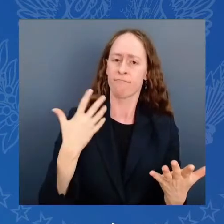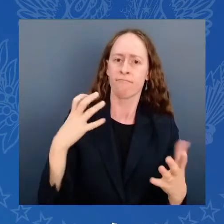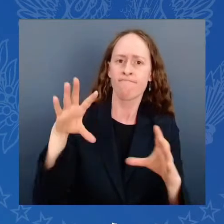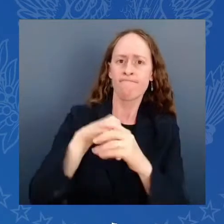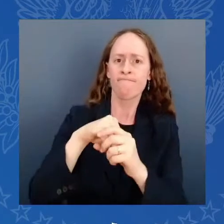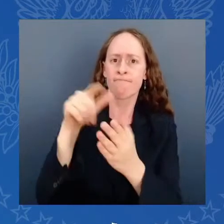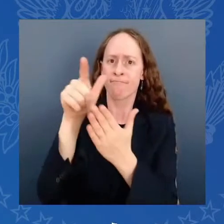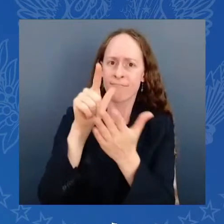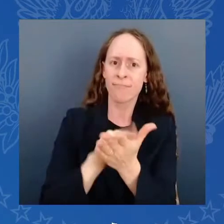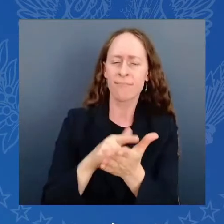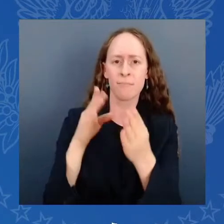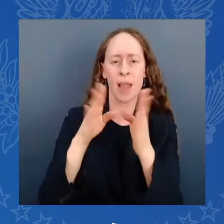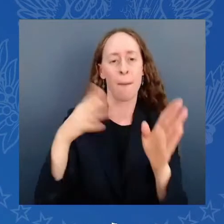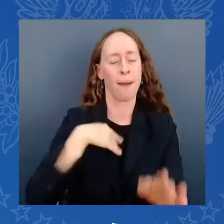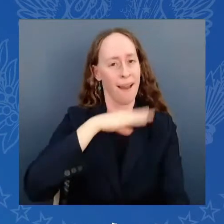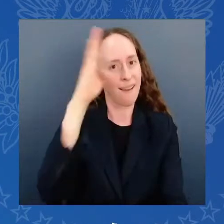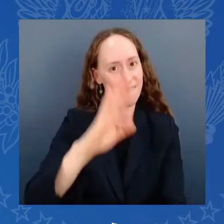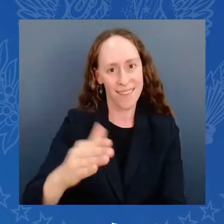a big trial firm.